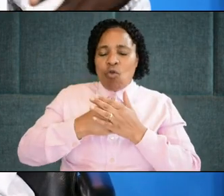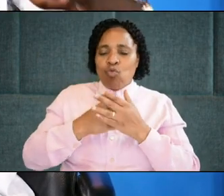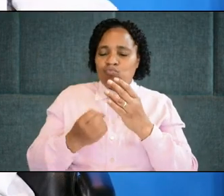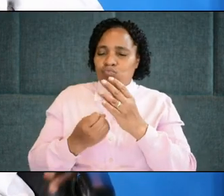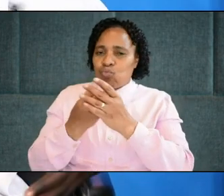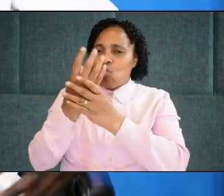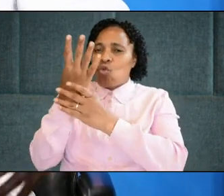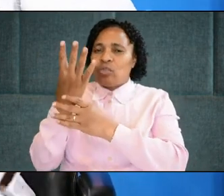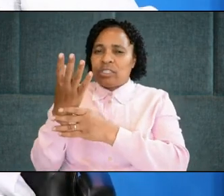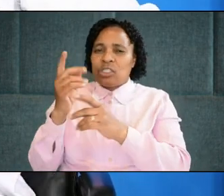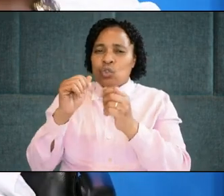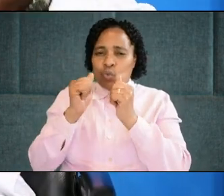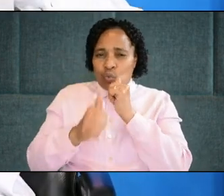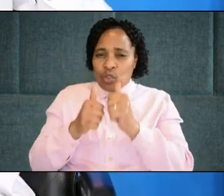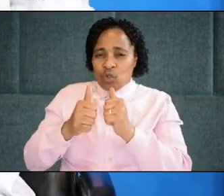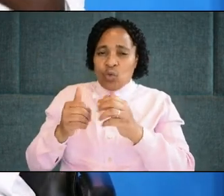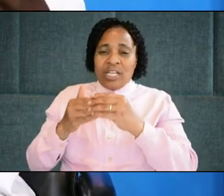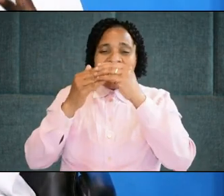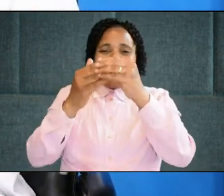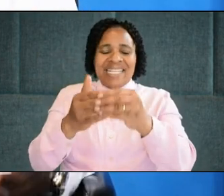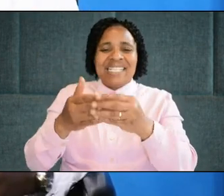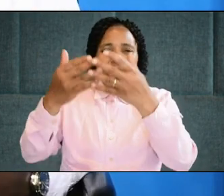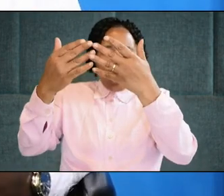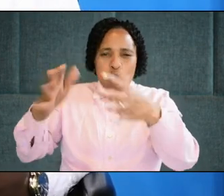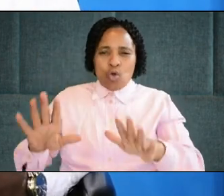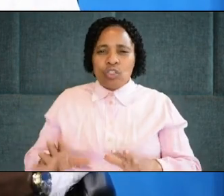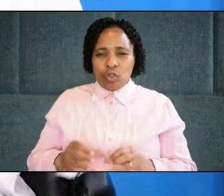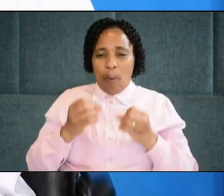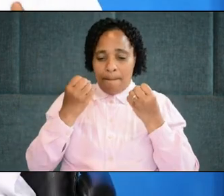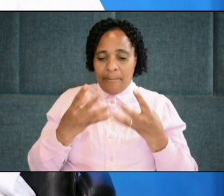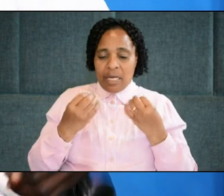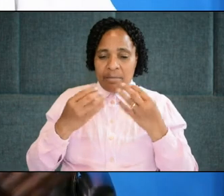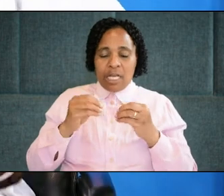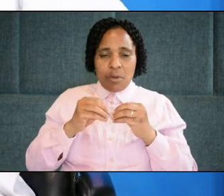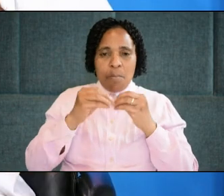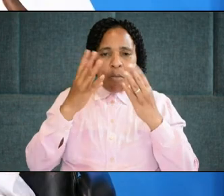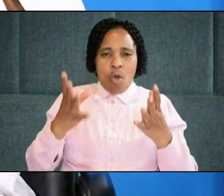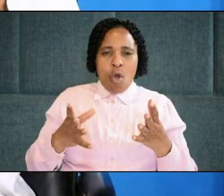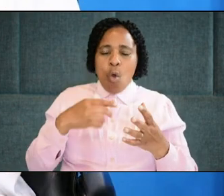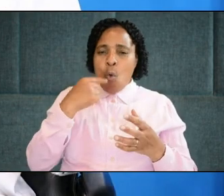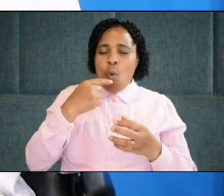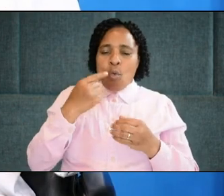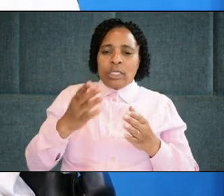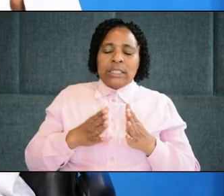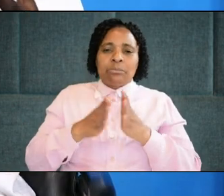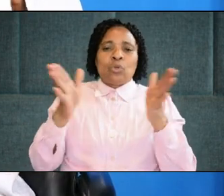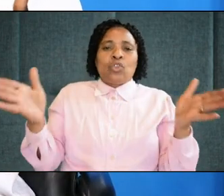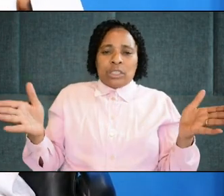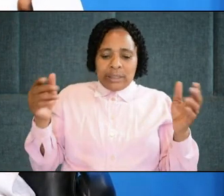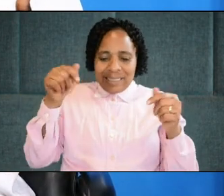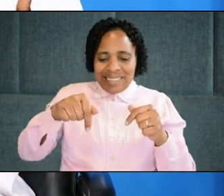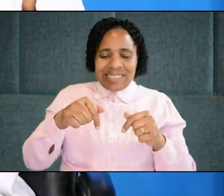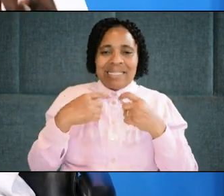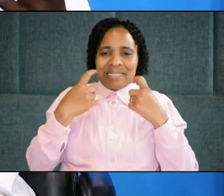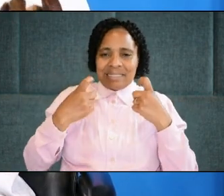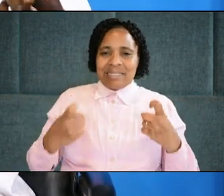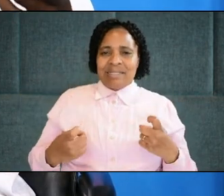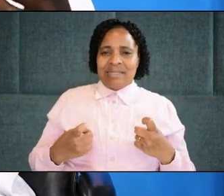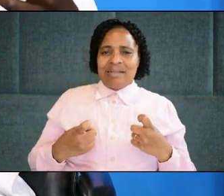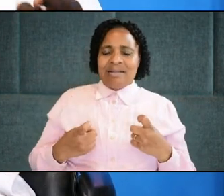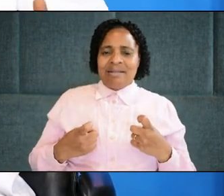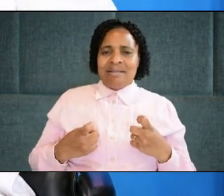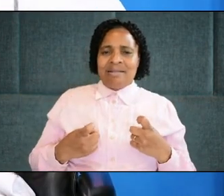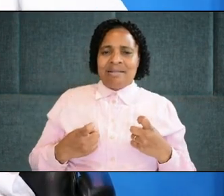grows and leads to the loss of many more who would be exposed to that sin.